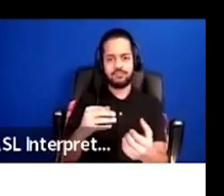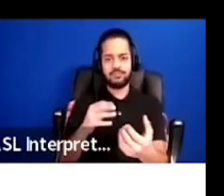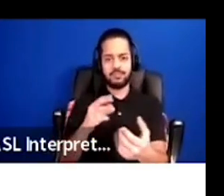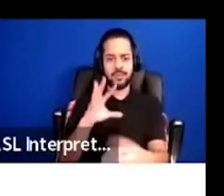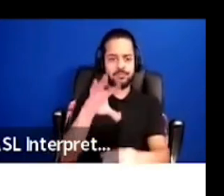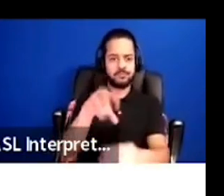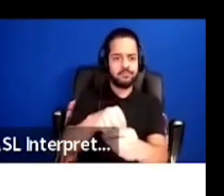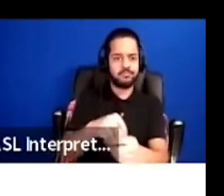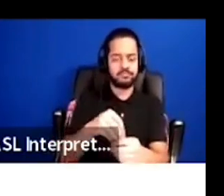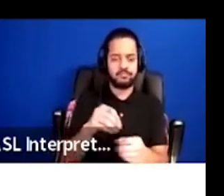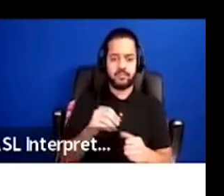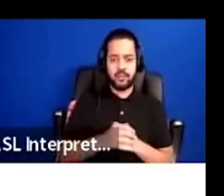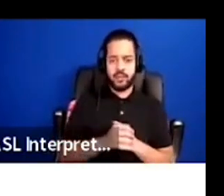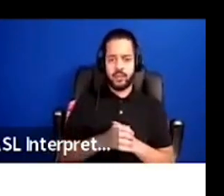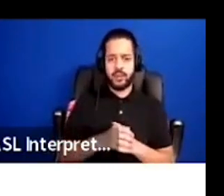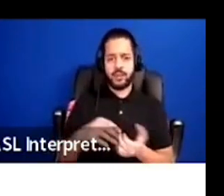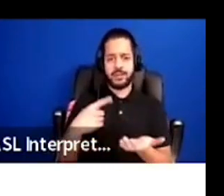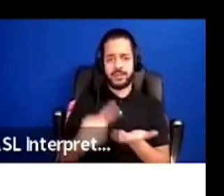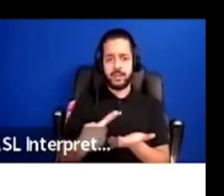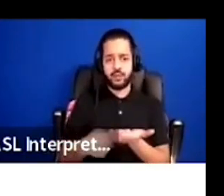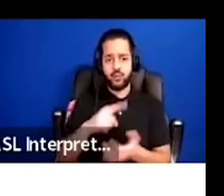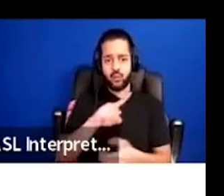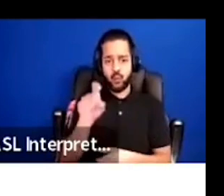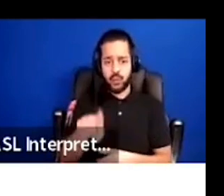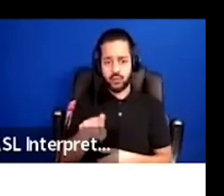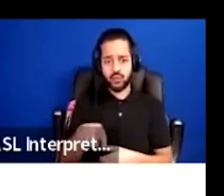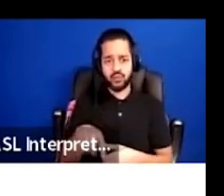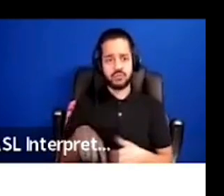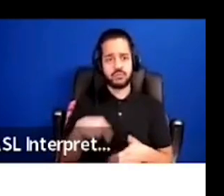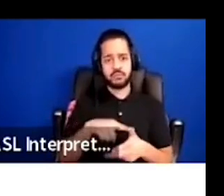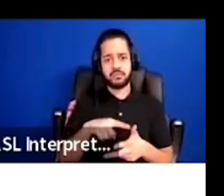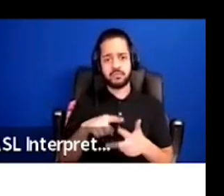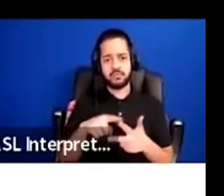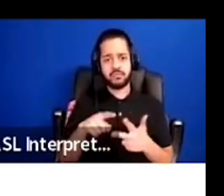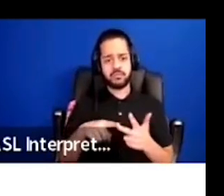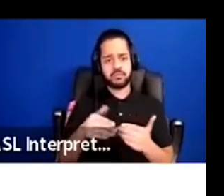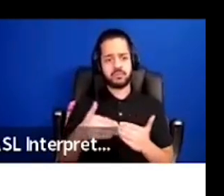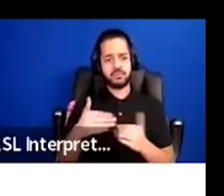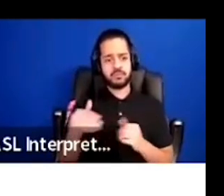The discussion questions, next slide.